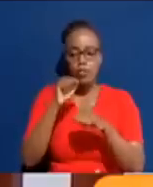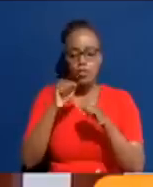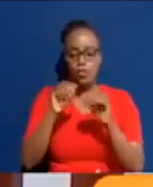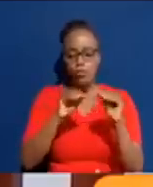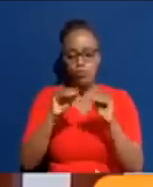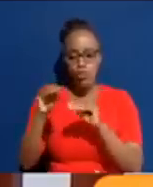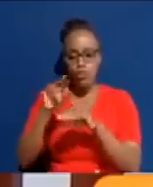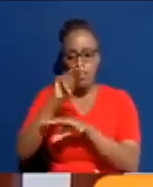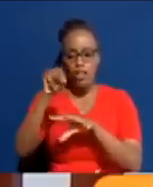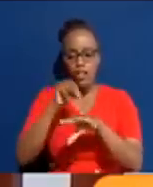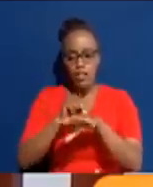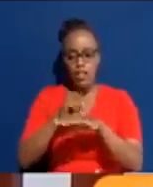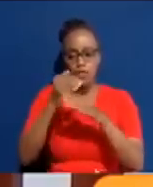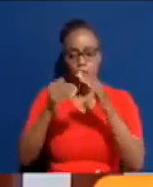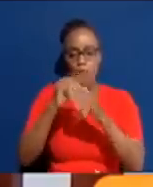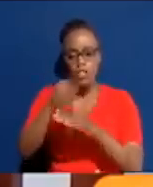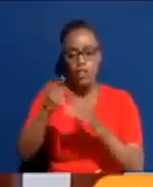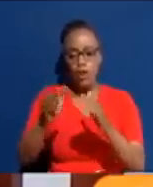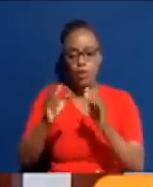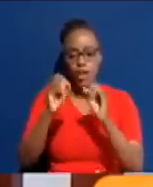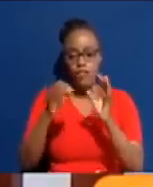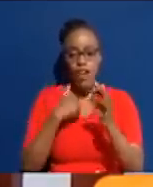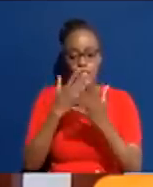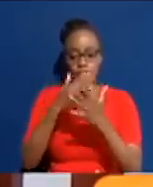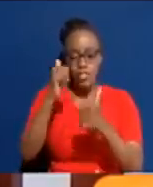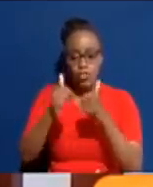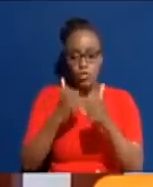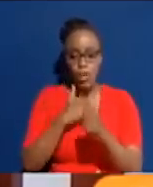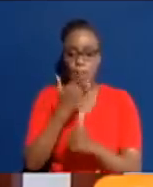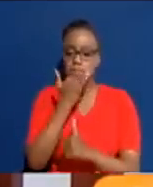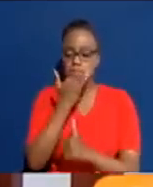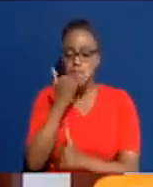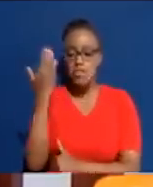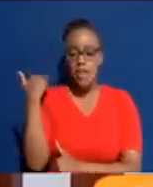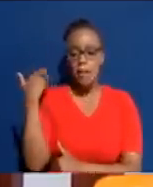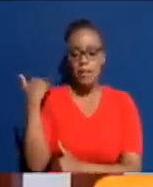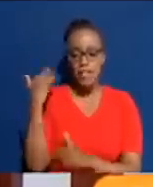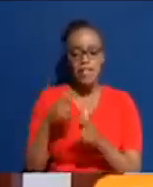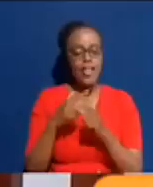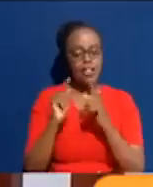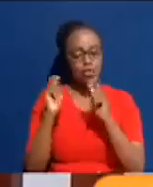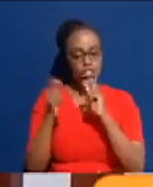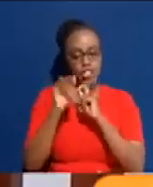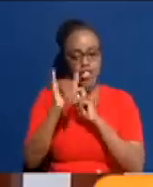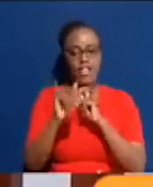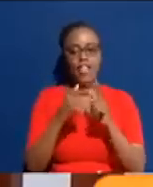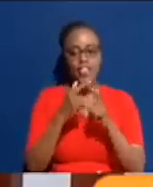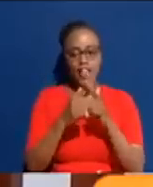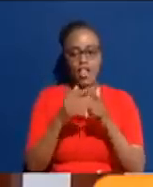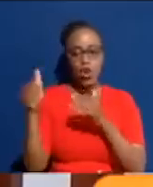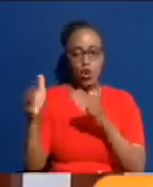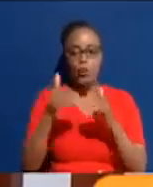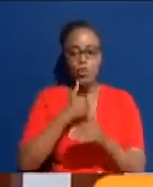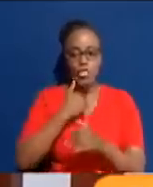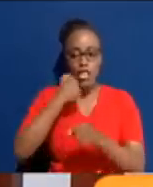nation built correctly. If there are things that have been wrong in the past, rectify them. And they have got the opportunity